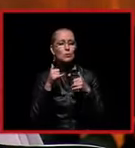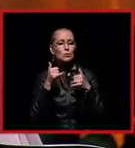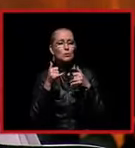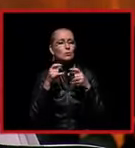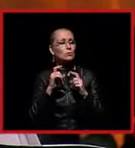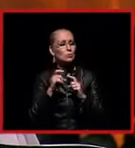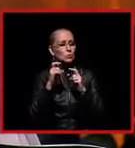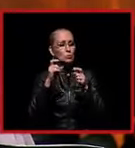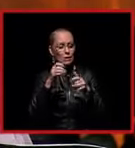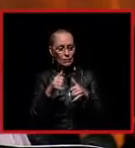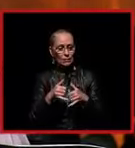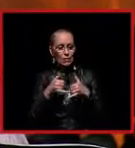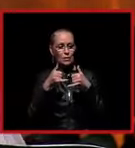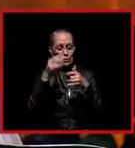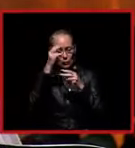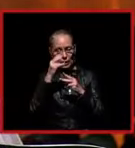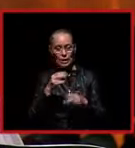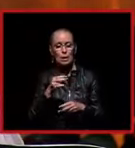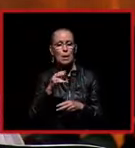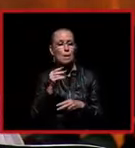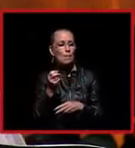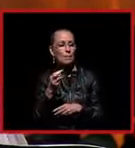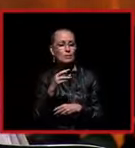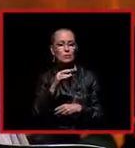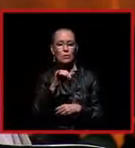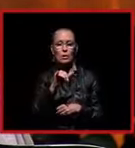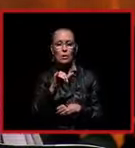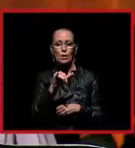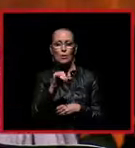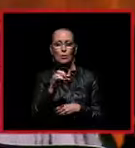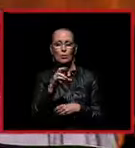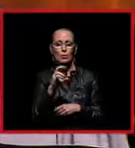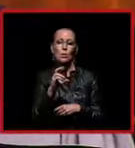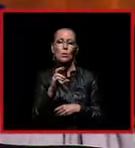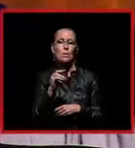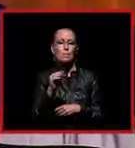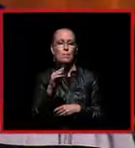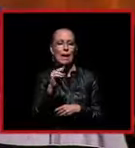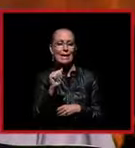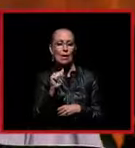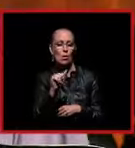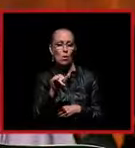Mr. York Mayo. York, can you please come forward?